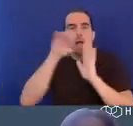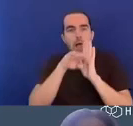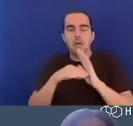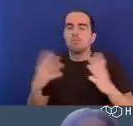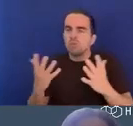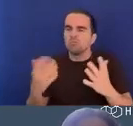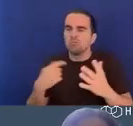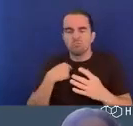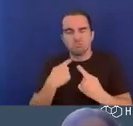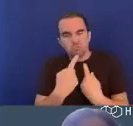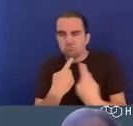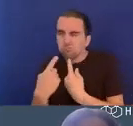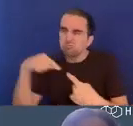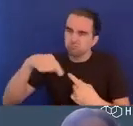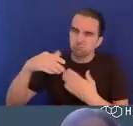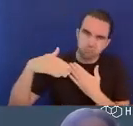Sylvia.